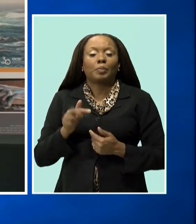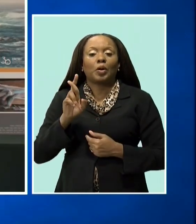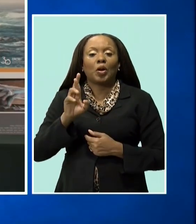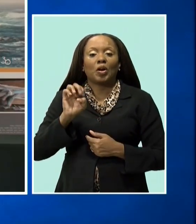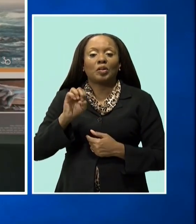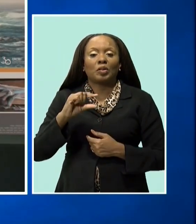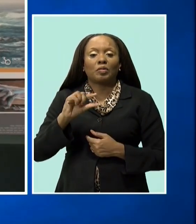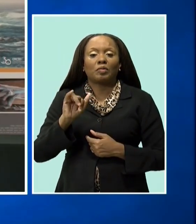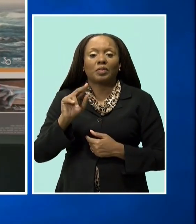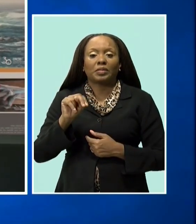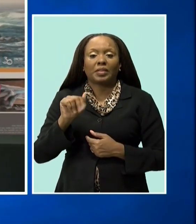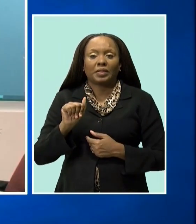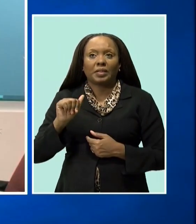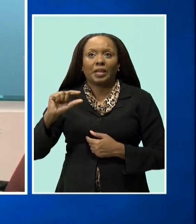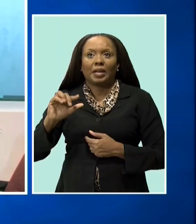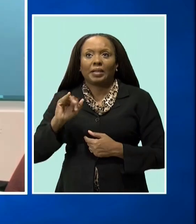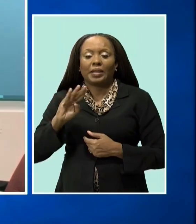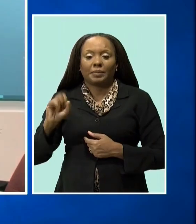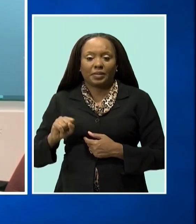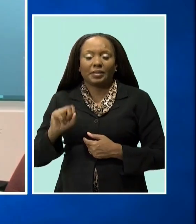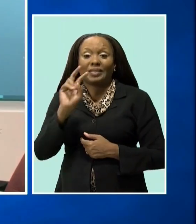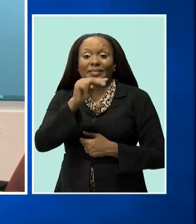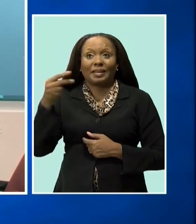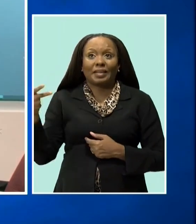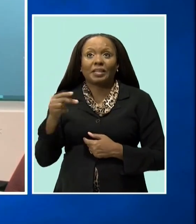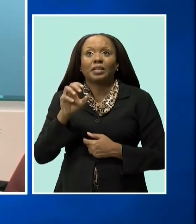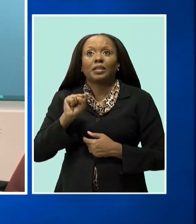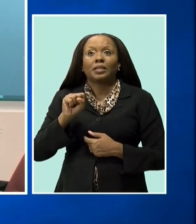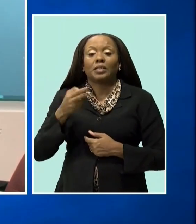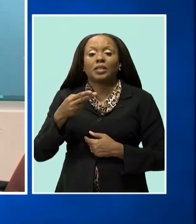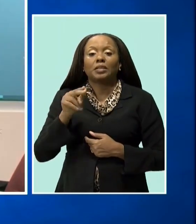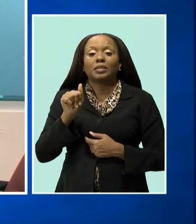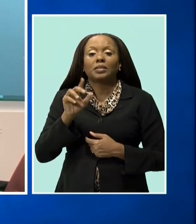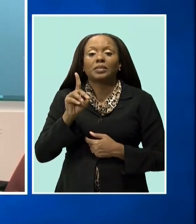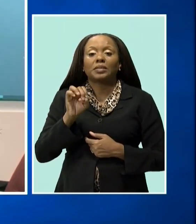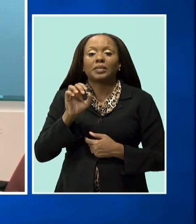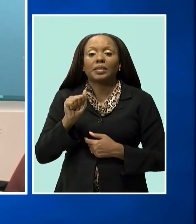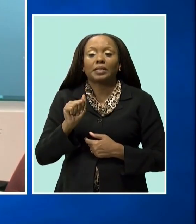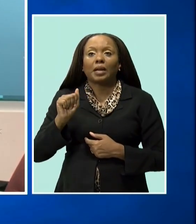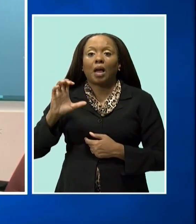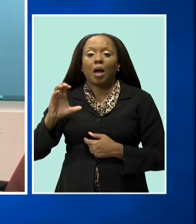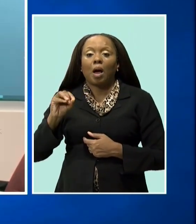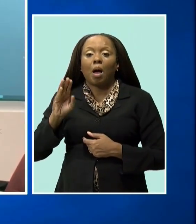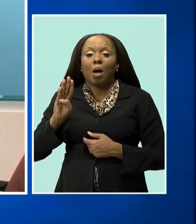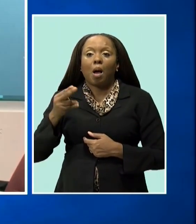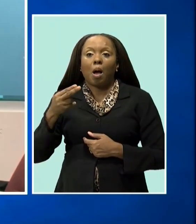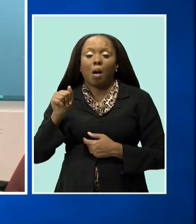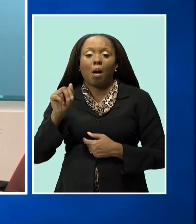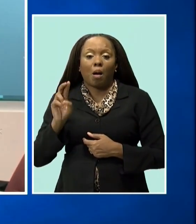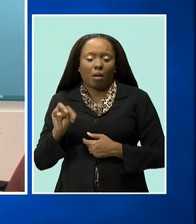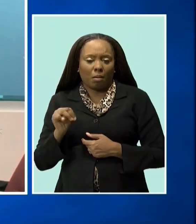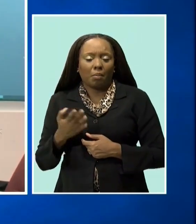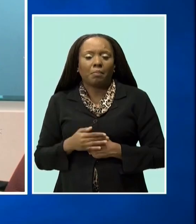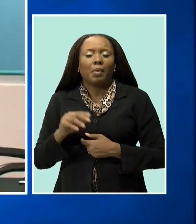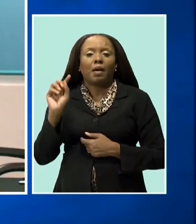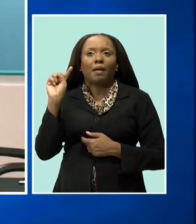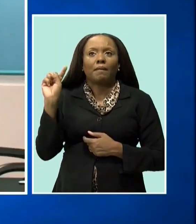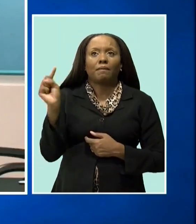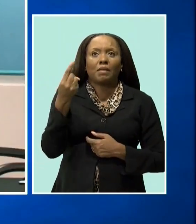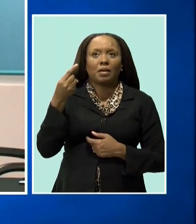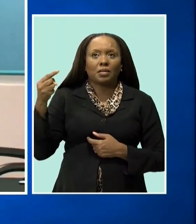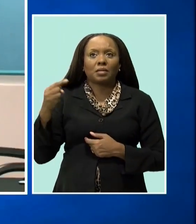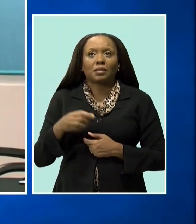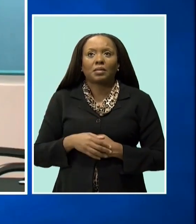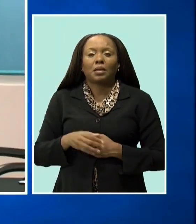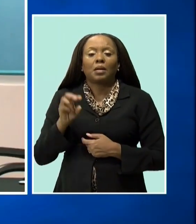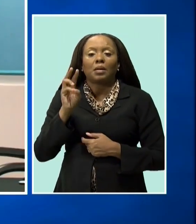of Unlocked Beauty. Second prize went to Shadia Cobham of S is for Smooth, Silky, Seductive. And first